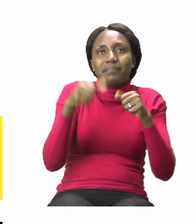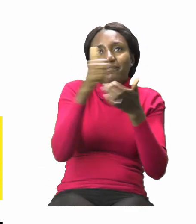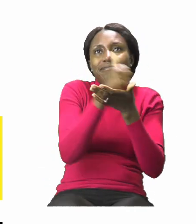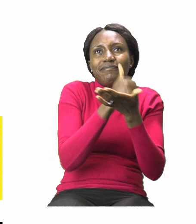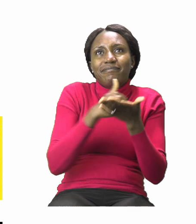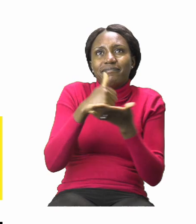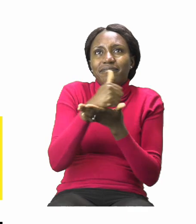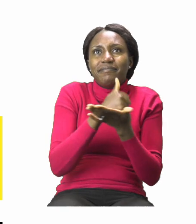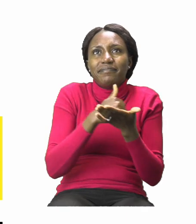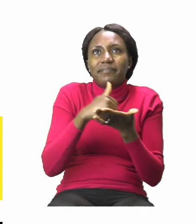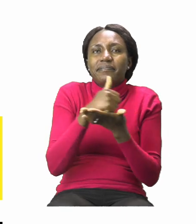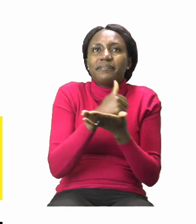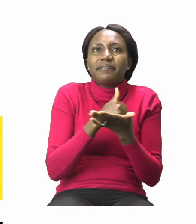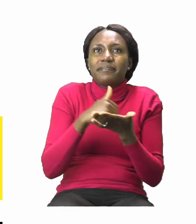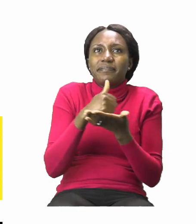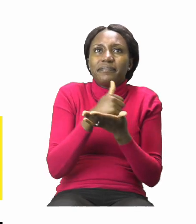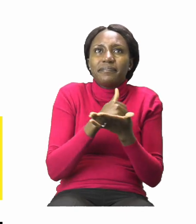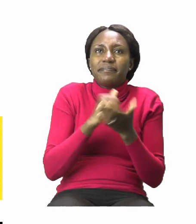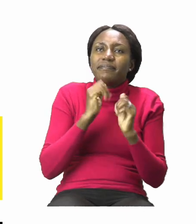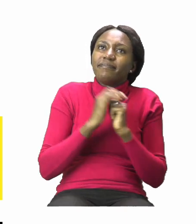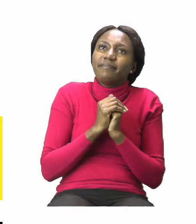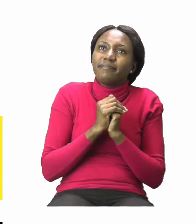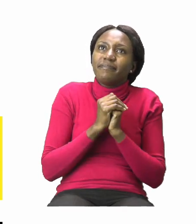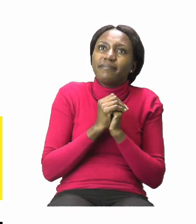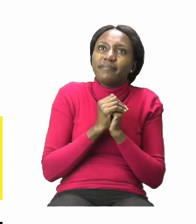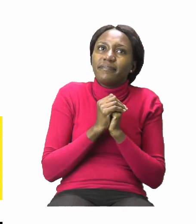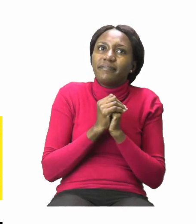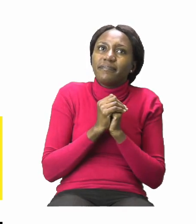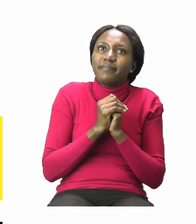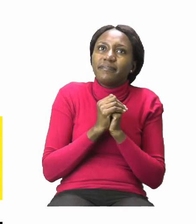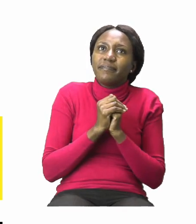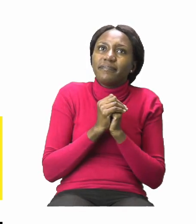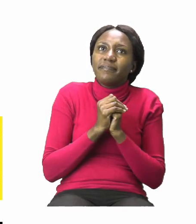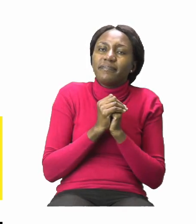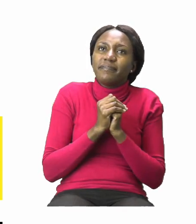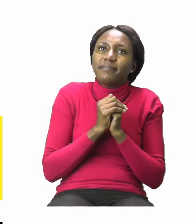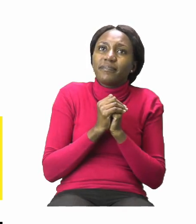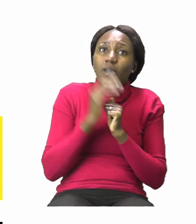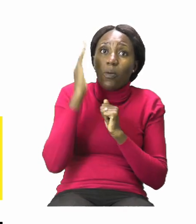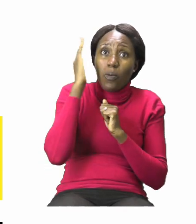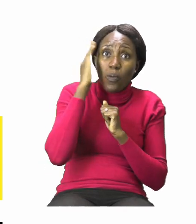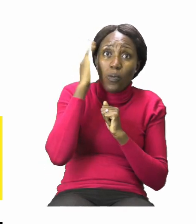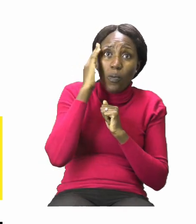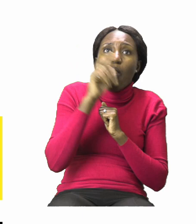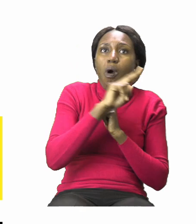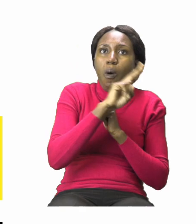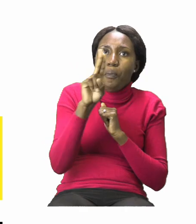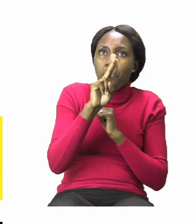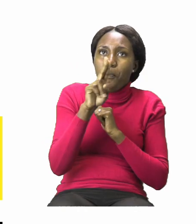can see, we have a few things that we know start with.